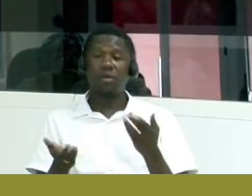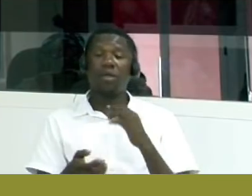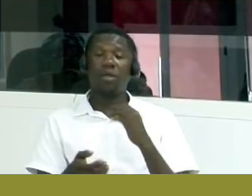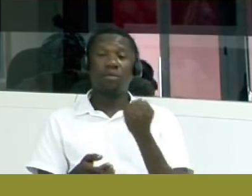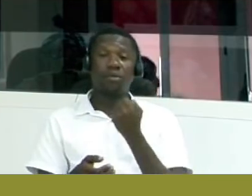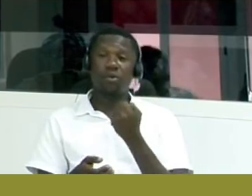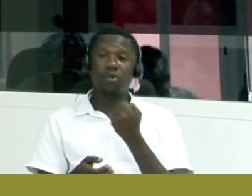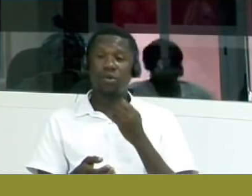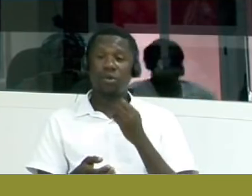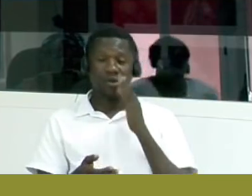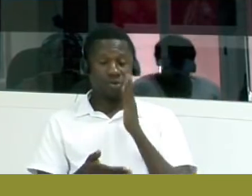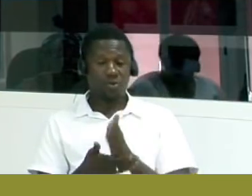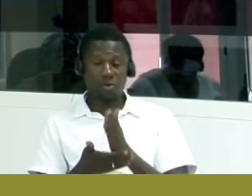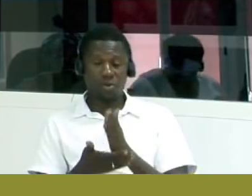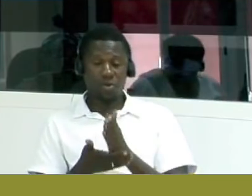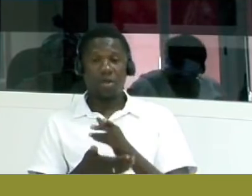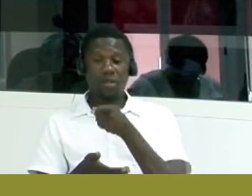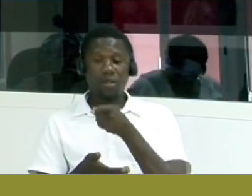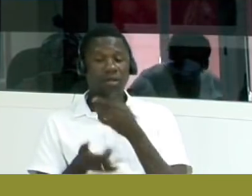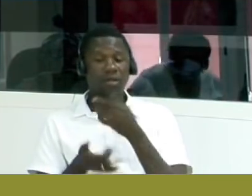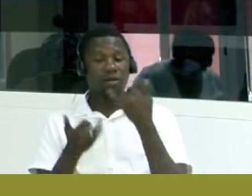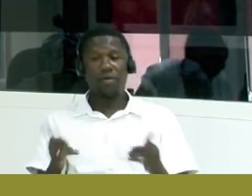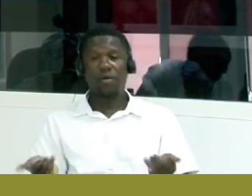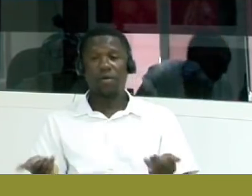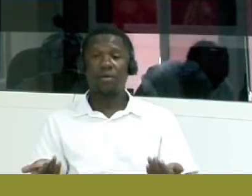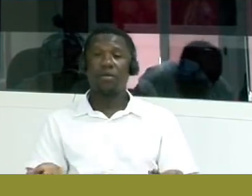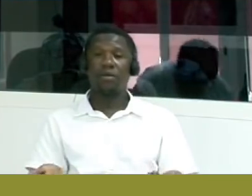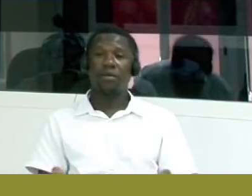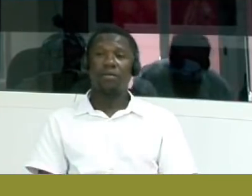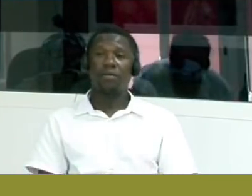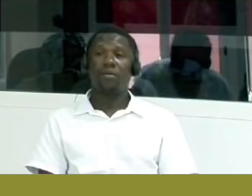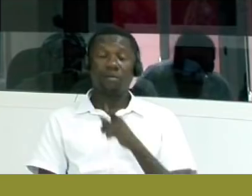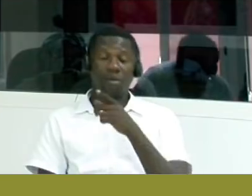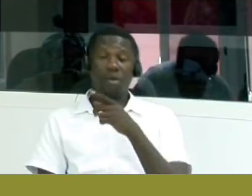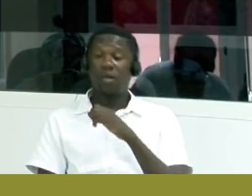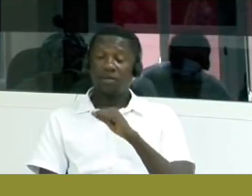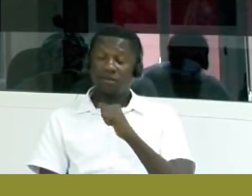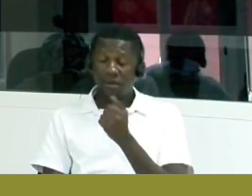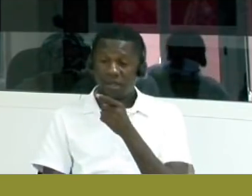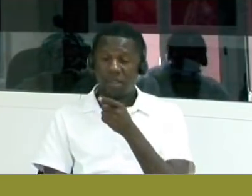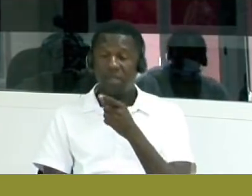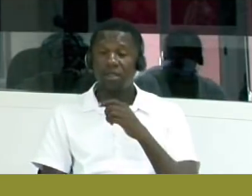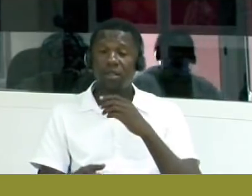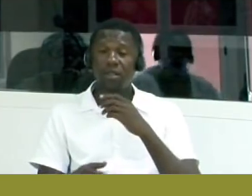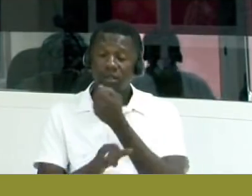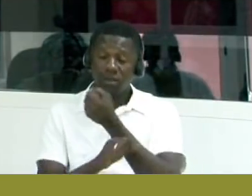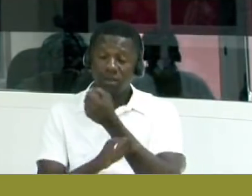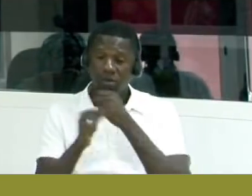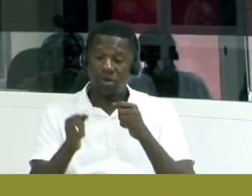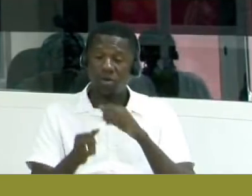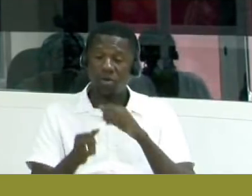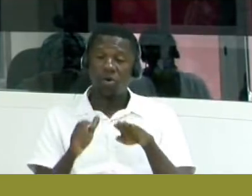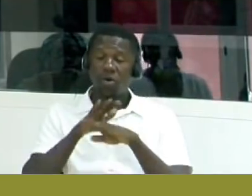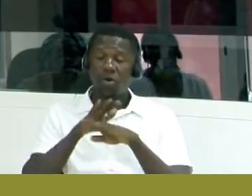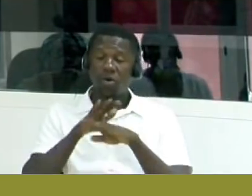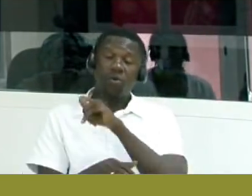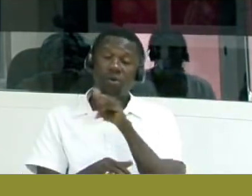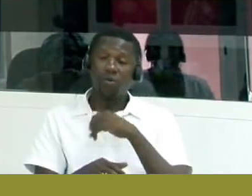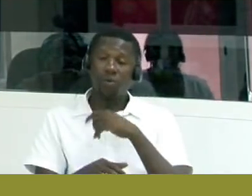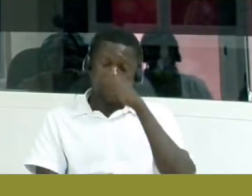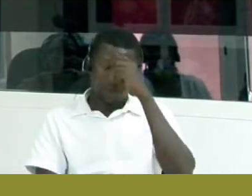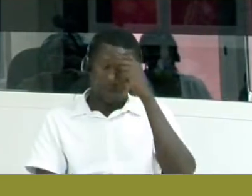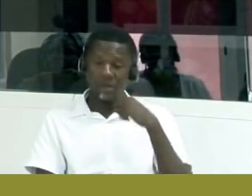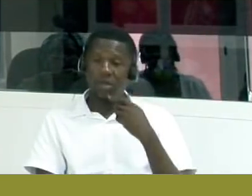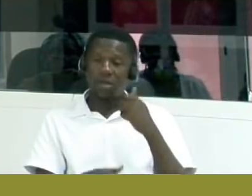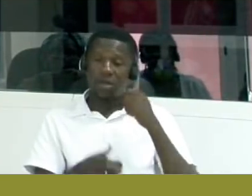the reality is that this is a failure. I am insisting that it's the circumstances under which we were working that caused this